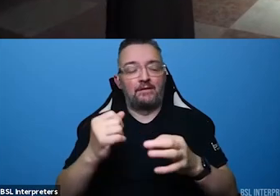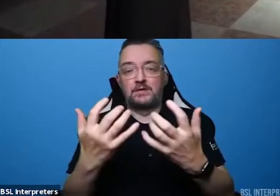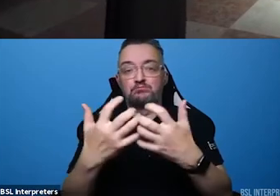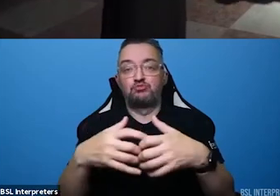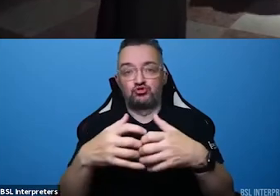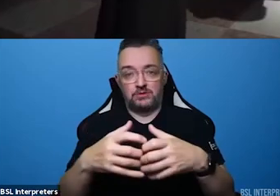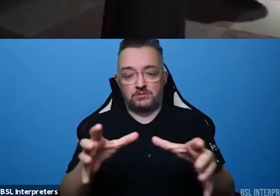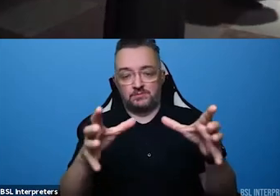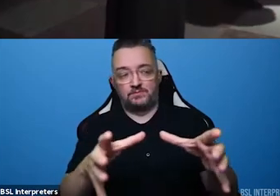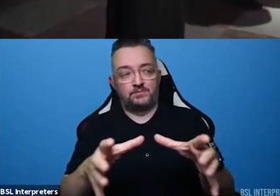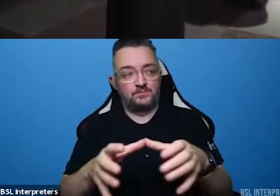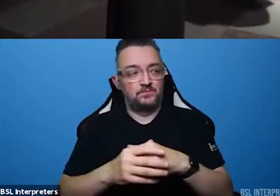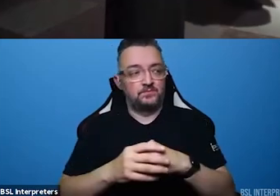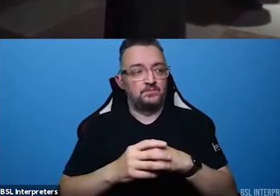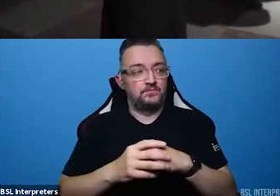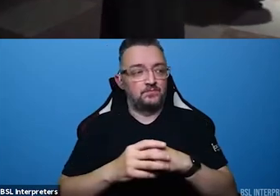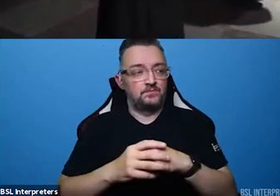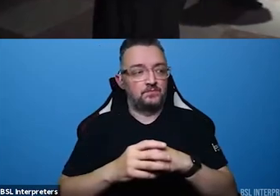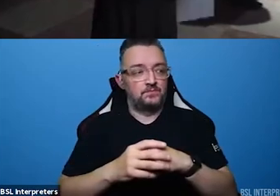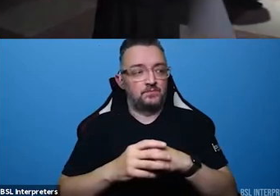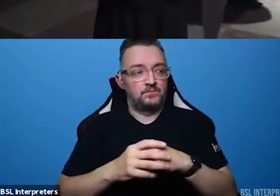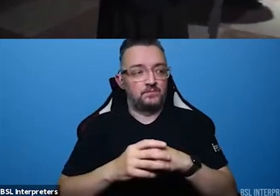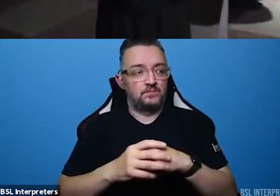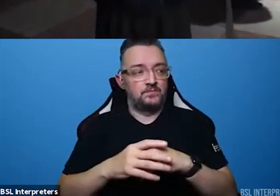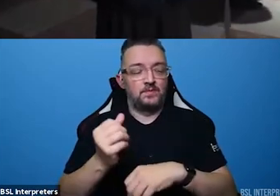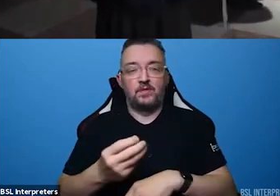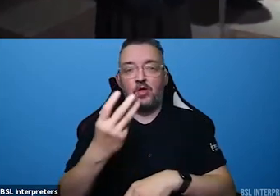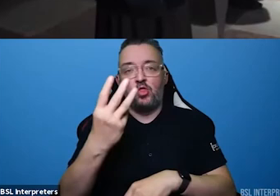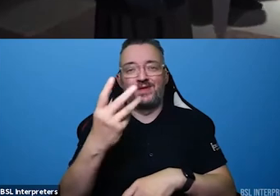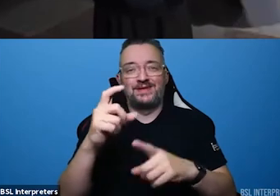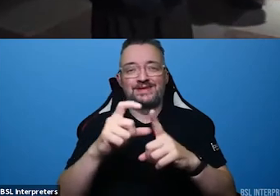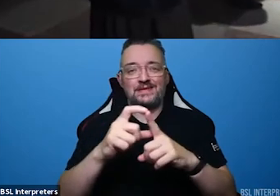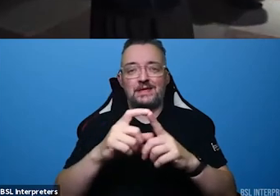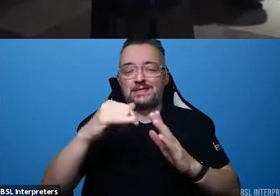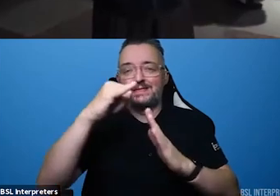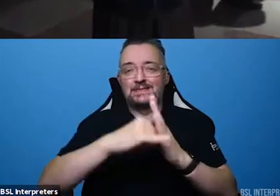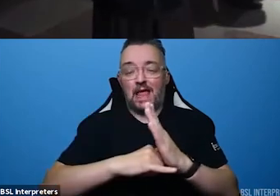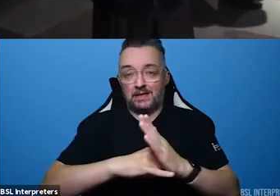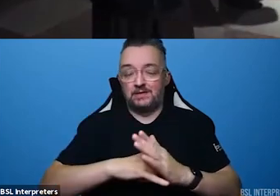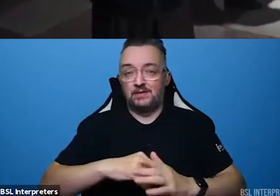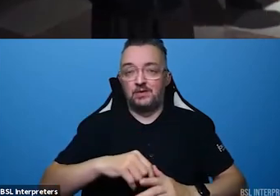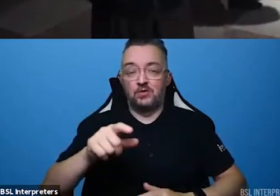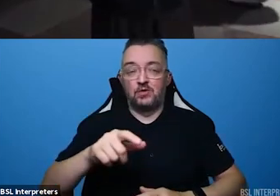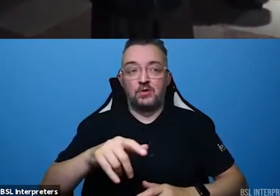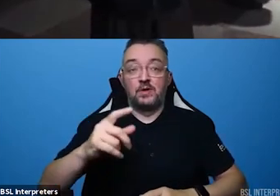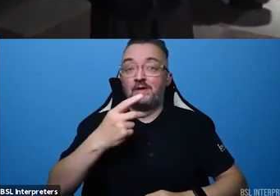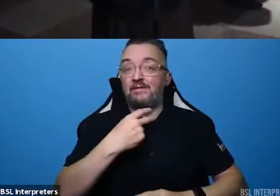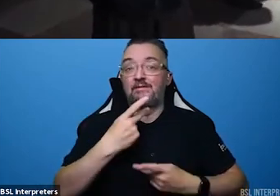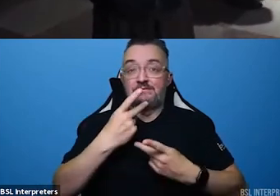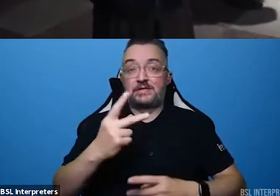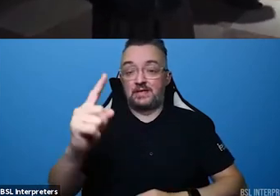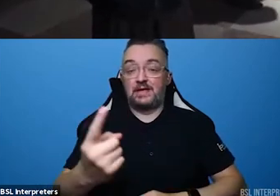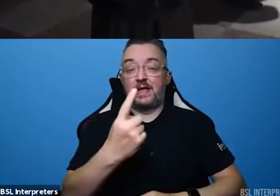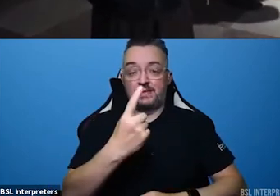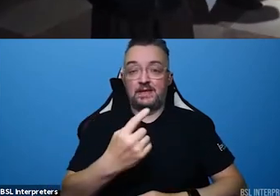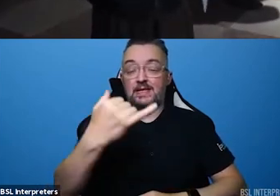a 3D scanner structure that scans the visitors and